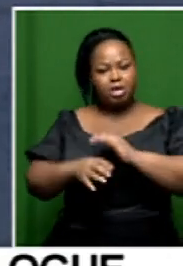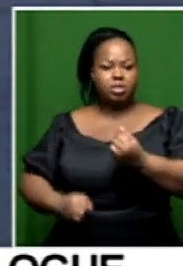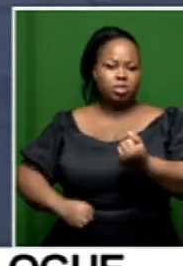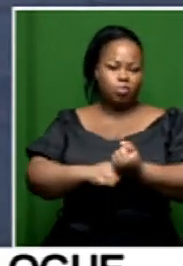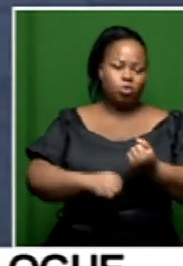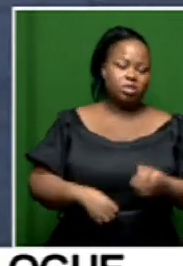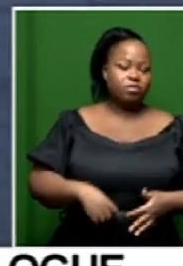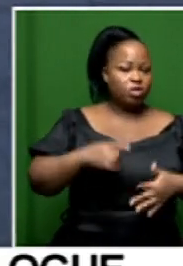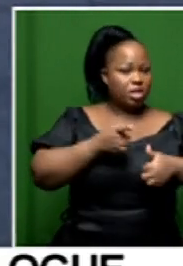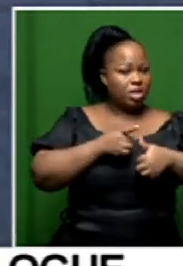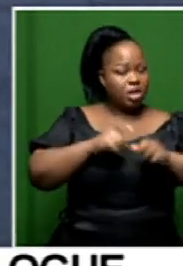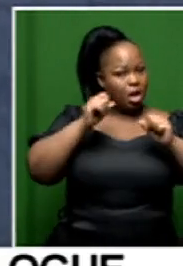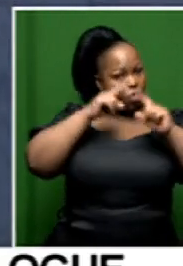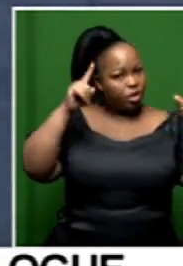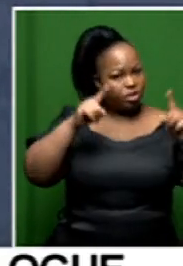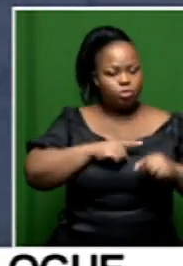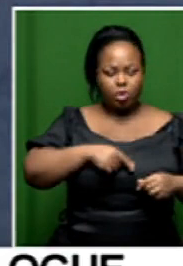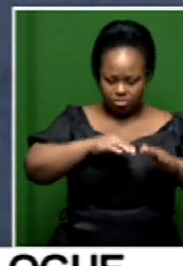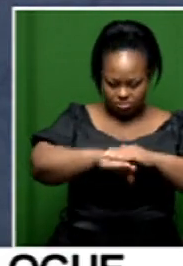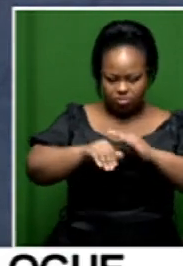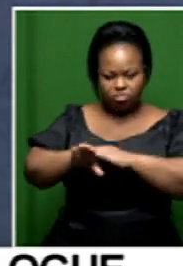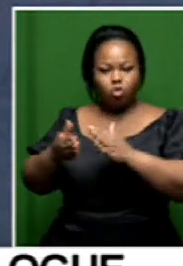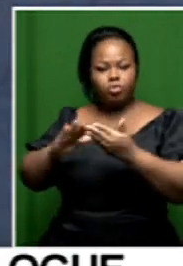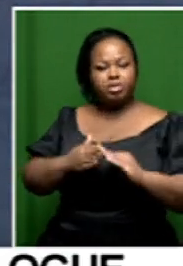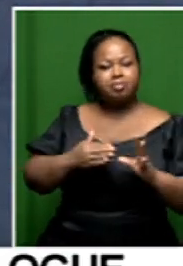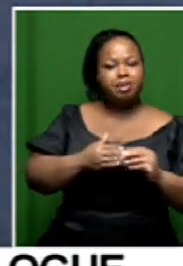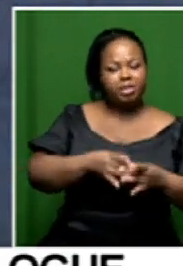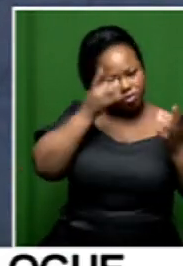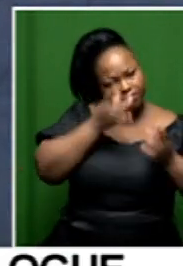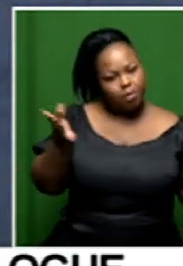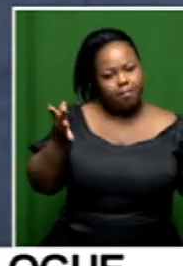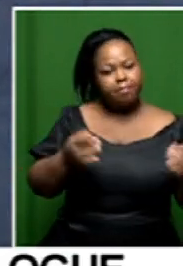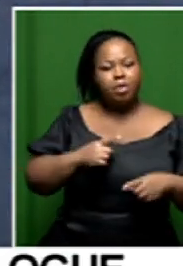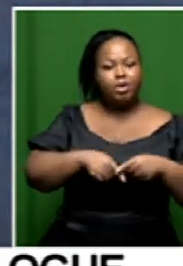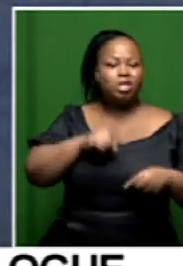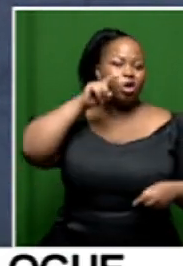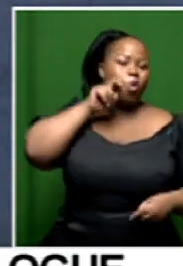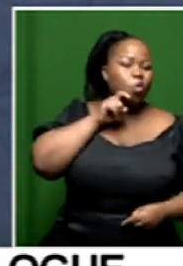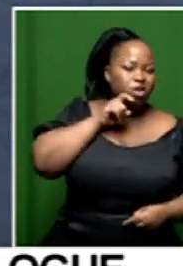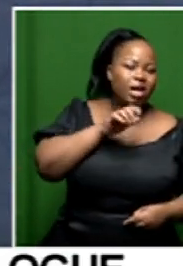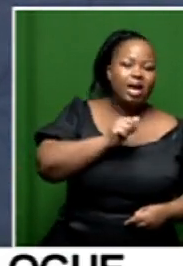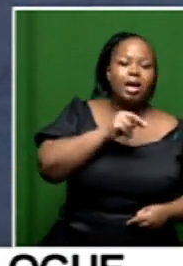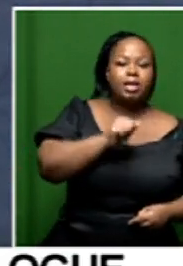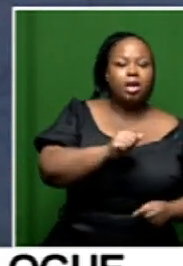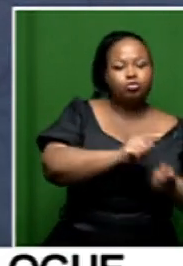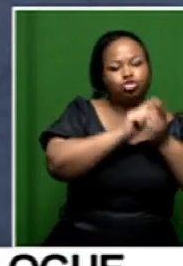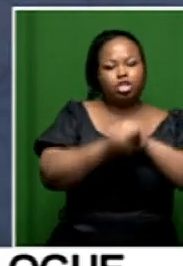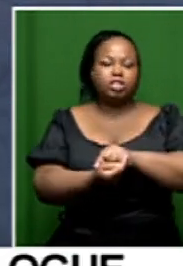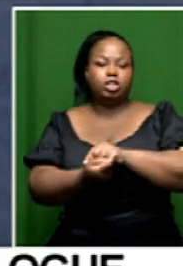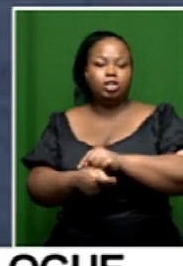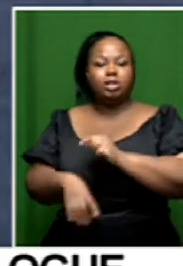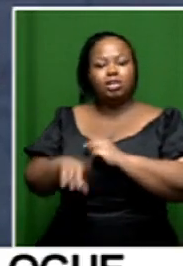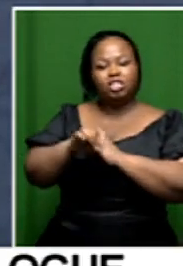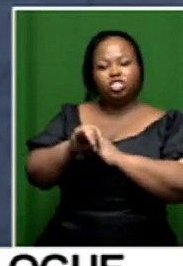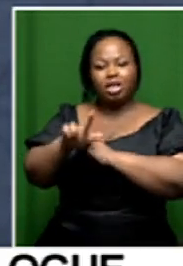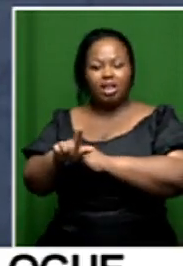The awareness campaign targets to inform citizens of this country about this innovative idea of shifting to digital